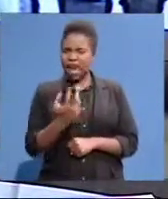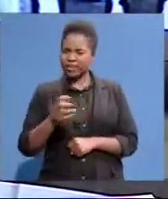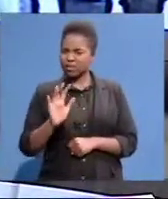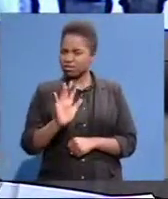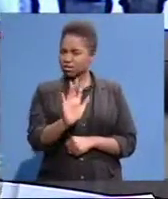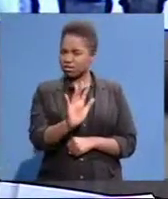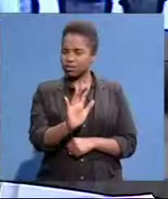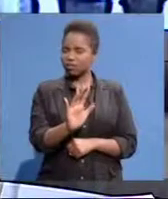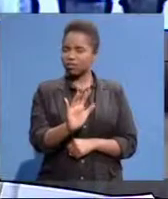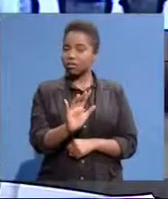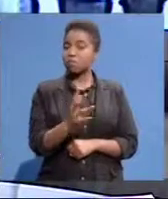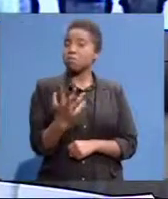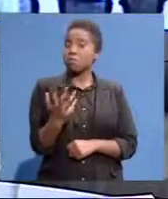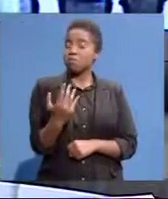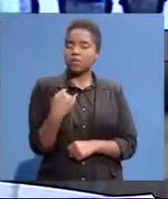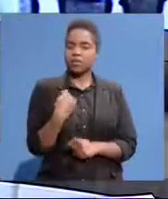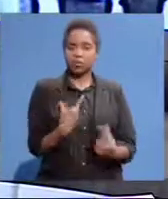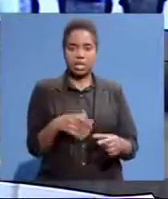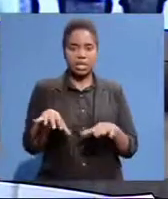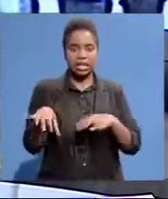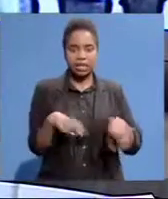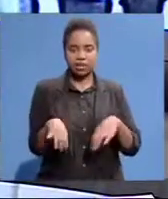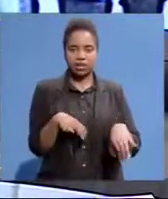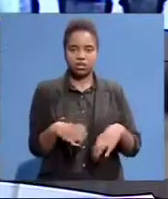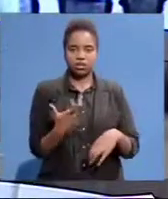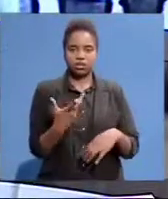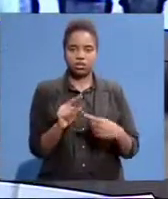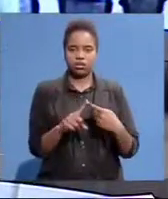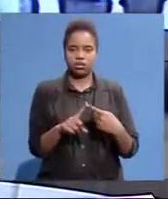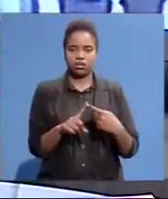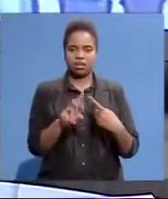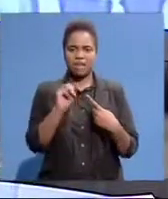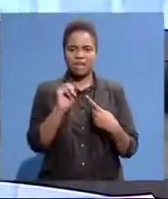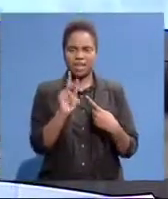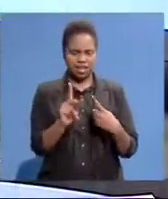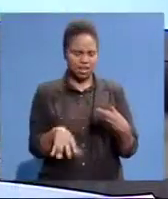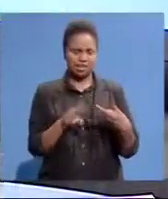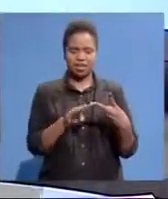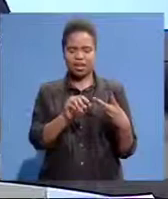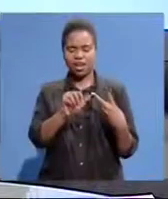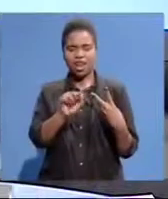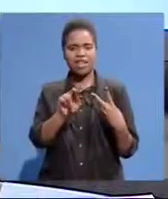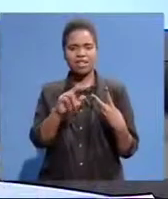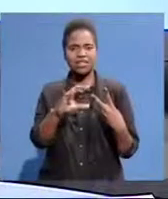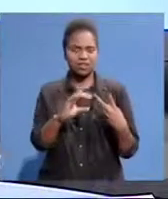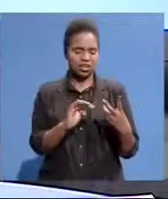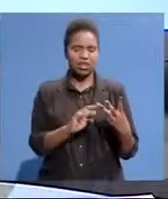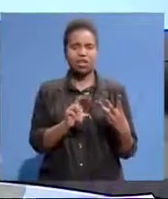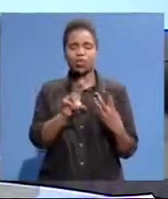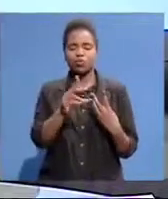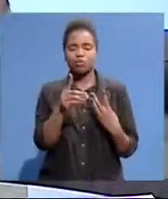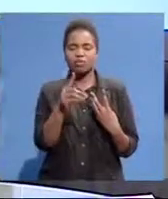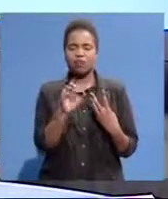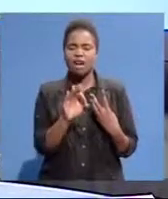by activities of MK, ANC, and so on, the UDF, and so on.